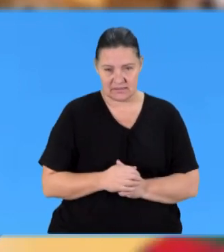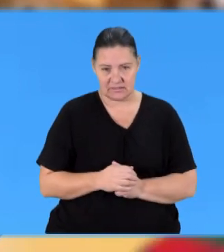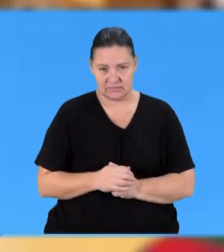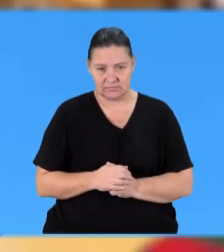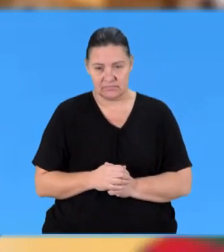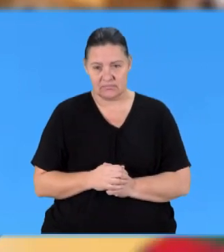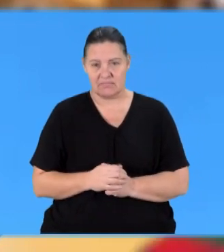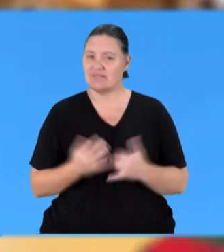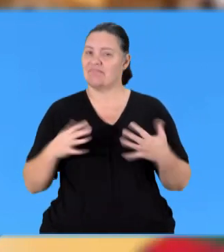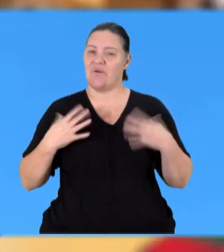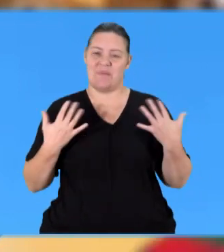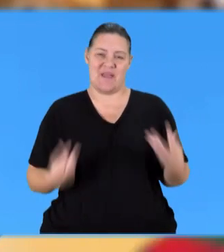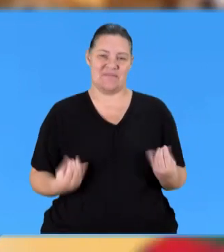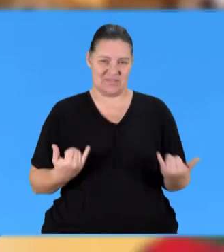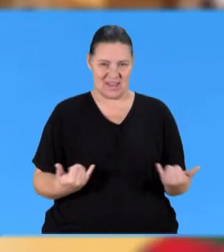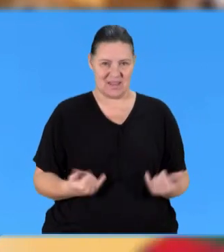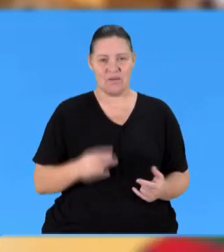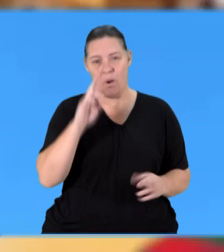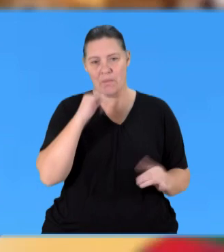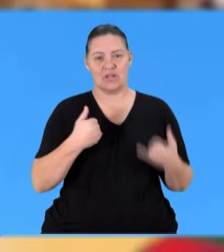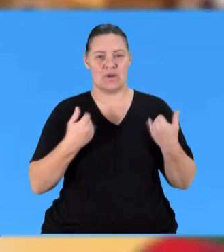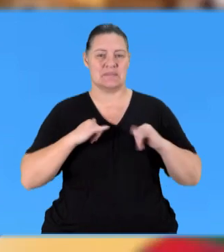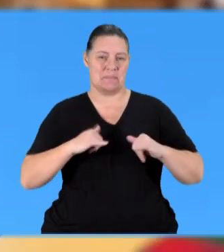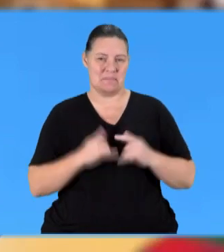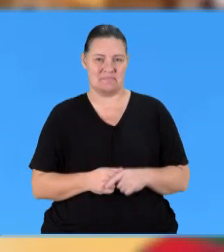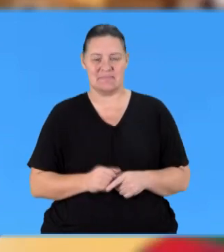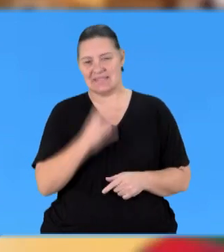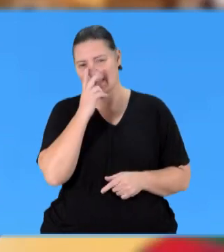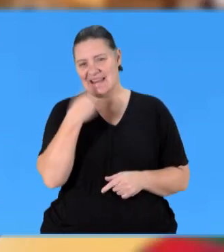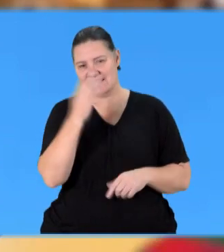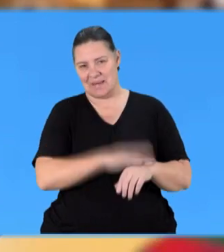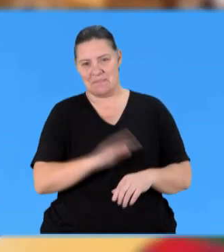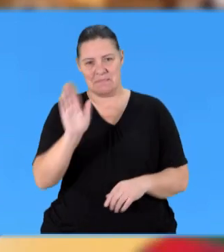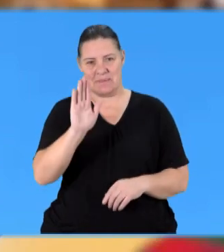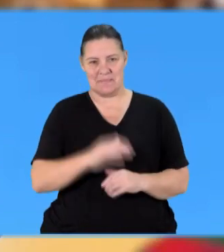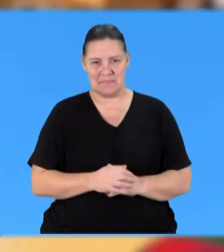Now that's all I have for you today. I hope you enjoyed as much as I did. Until next time, bye.